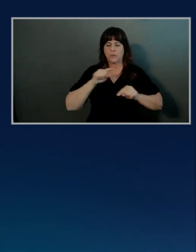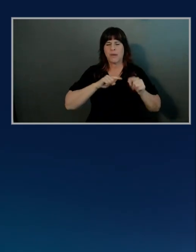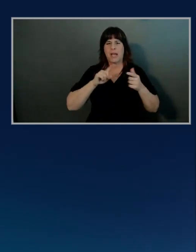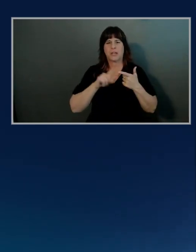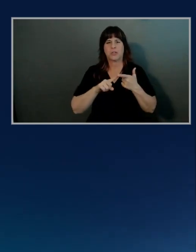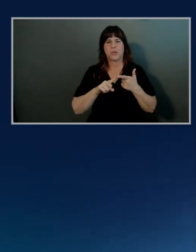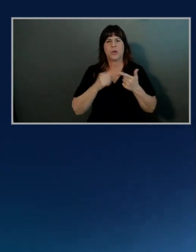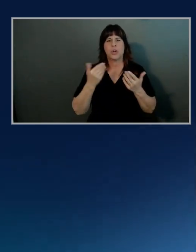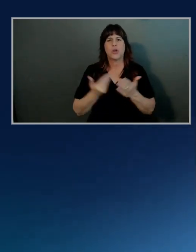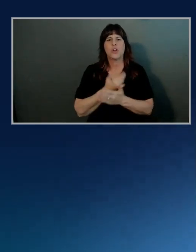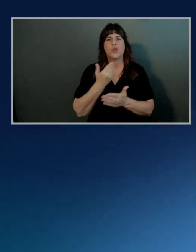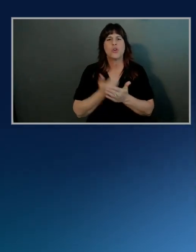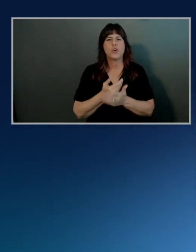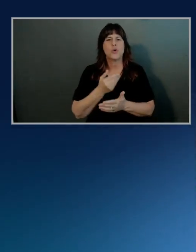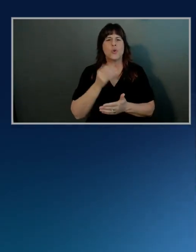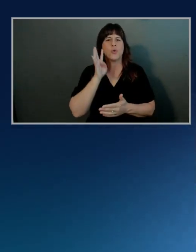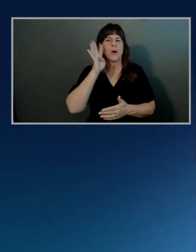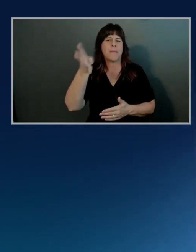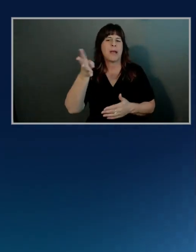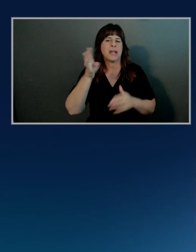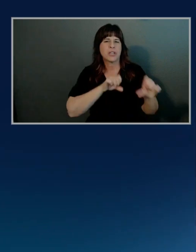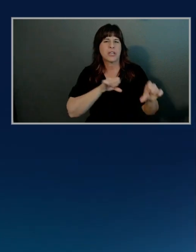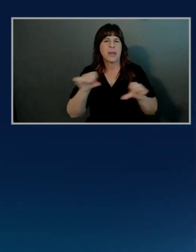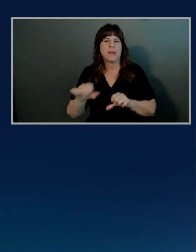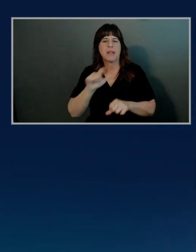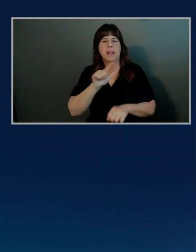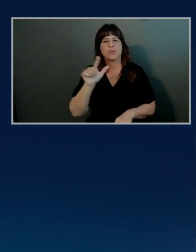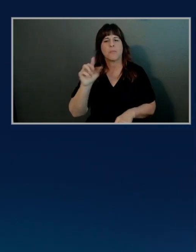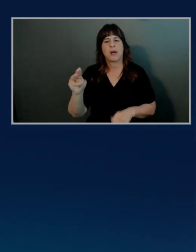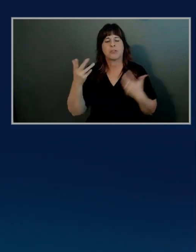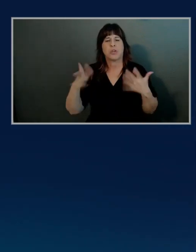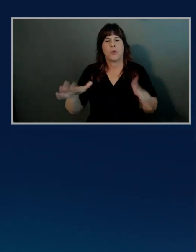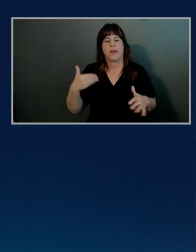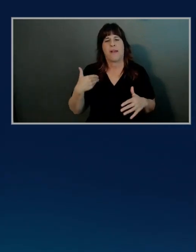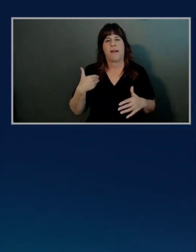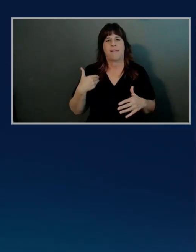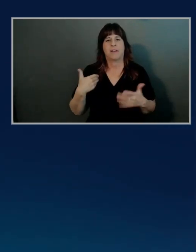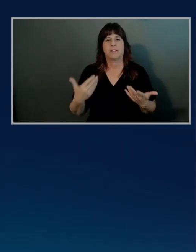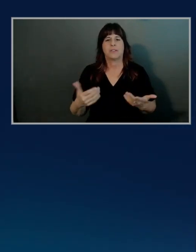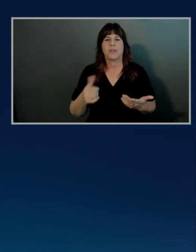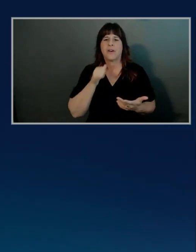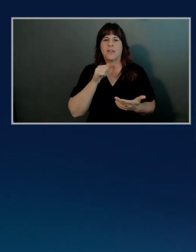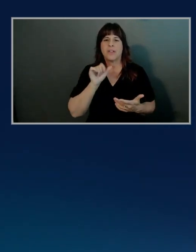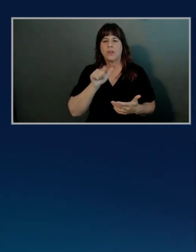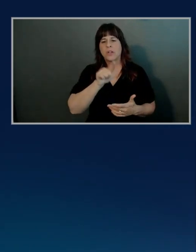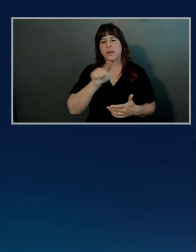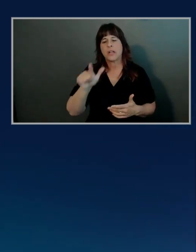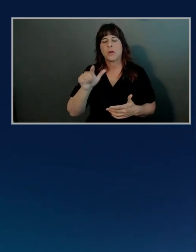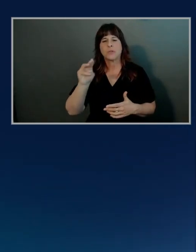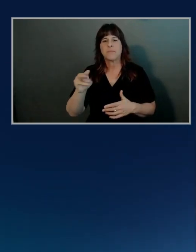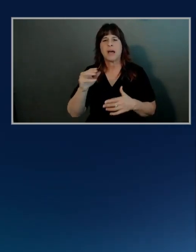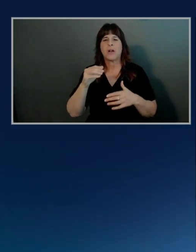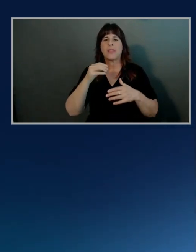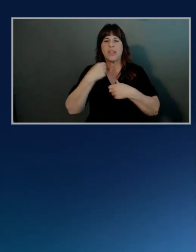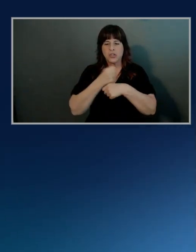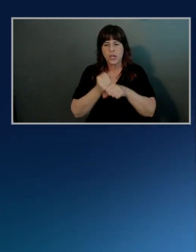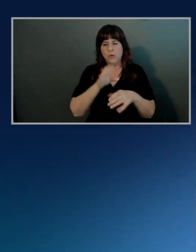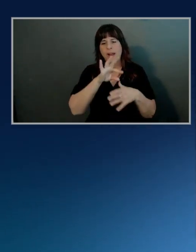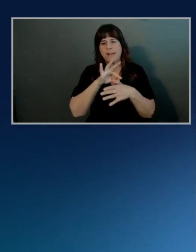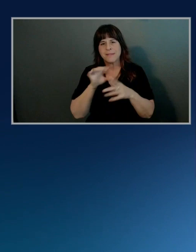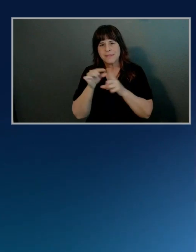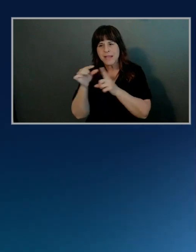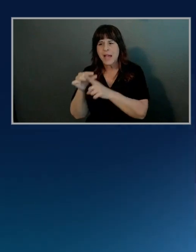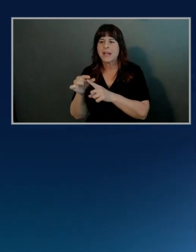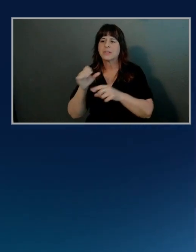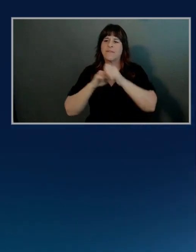new emerging capabilities that large language models have. Okay. So large language models, they generate text. They generate, if we talk about foundation